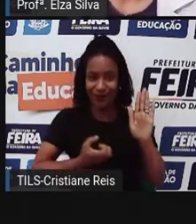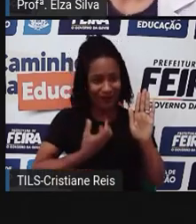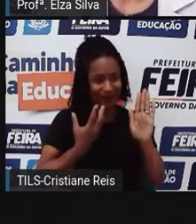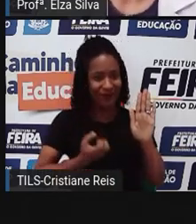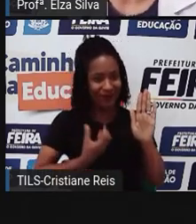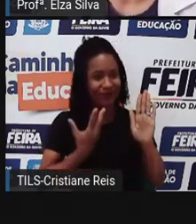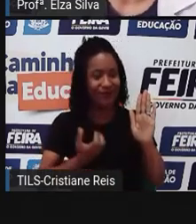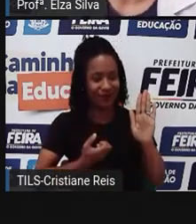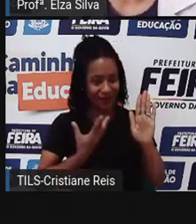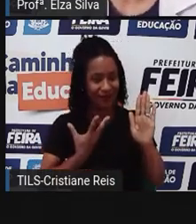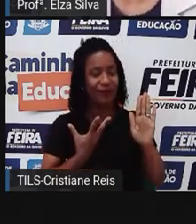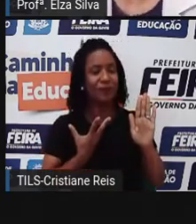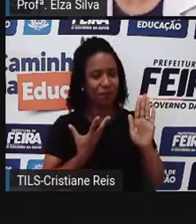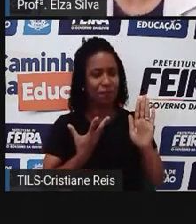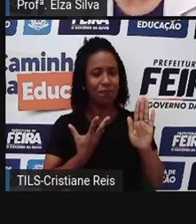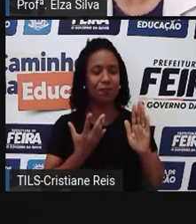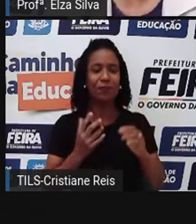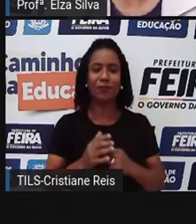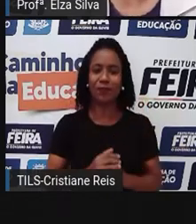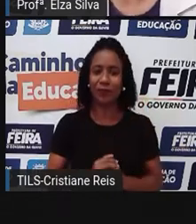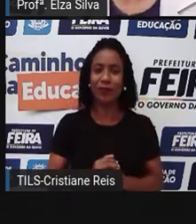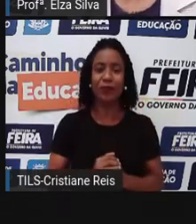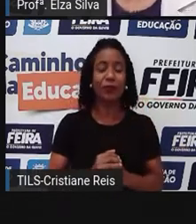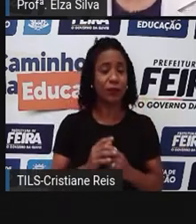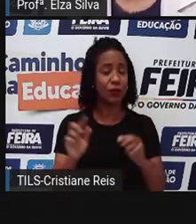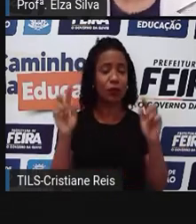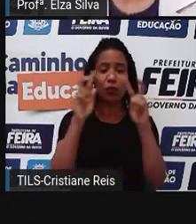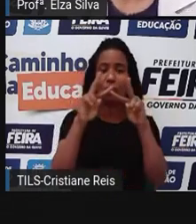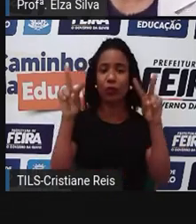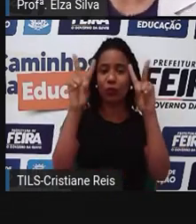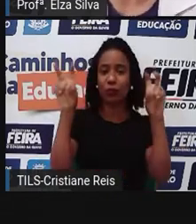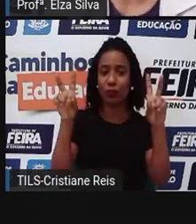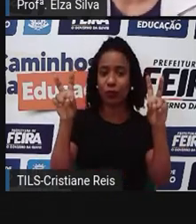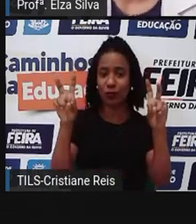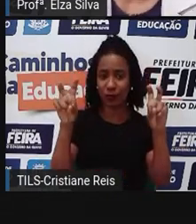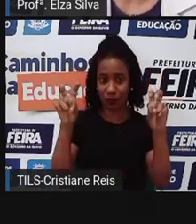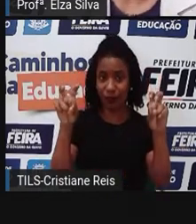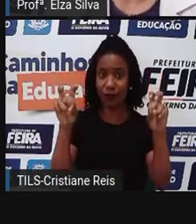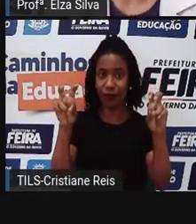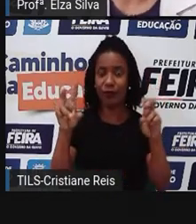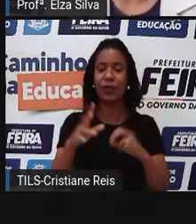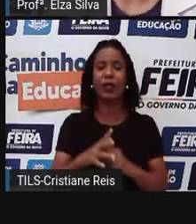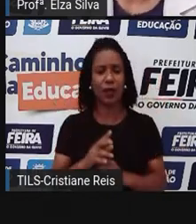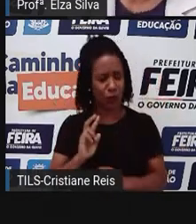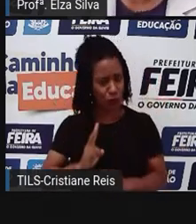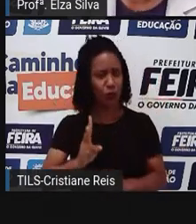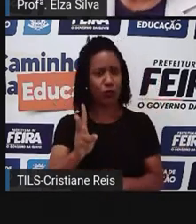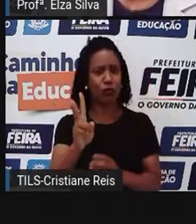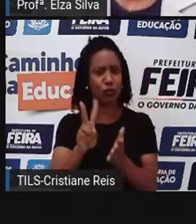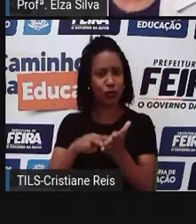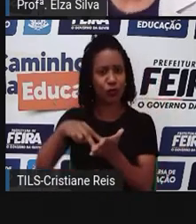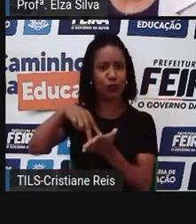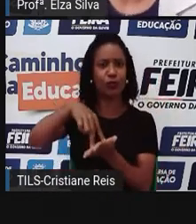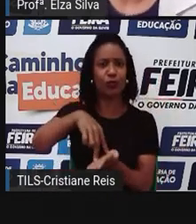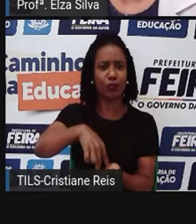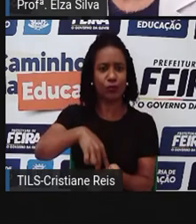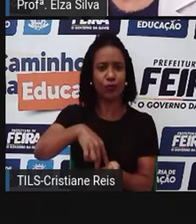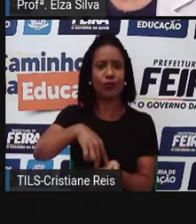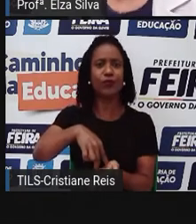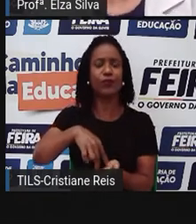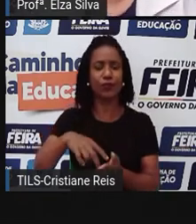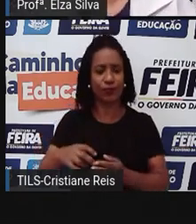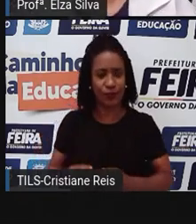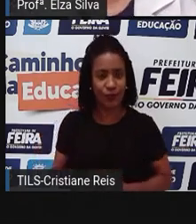Maya Angelou, a gente poderia entender o título como Ainda assim eu me levanto. E, na verdade,